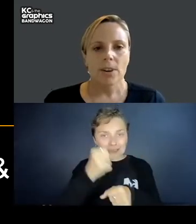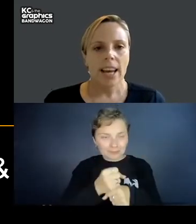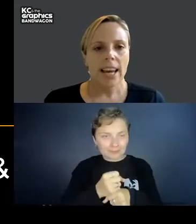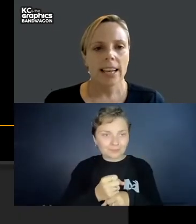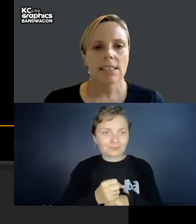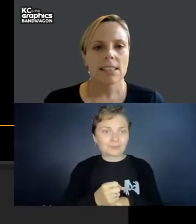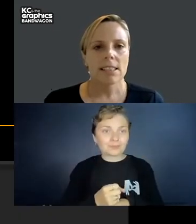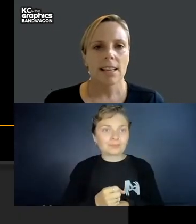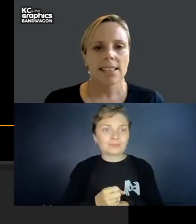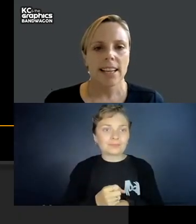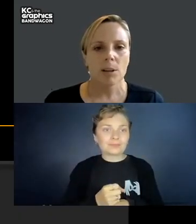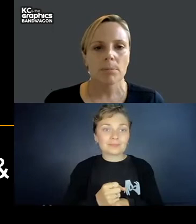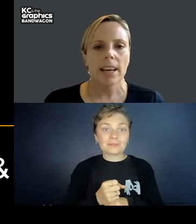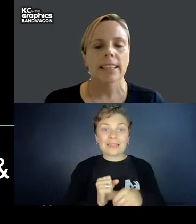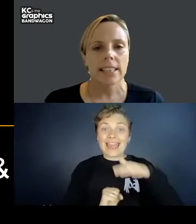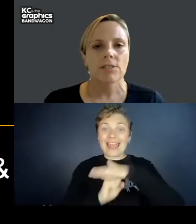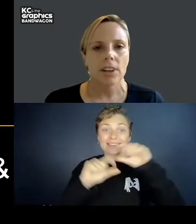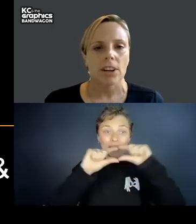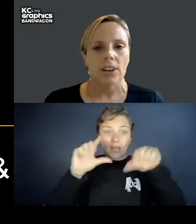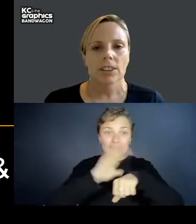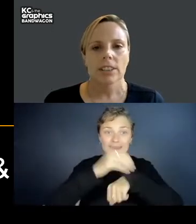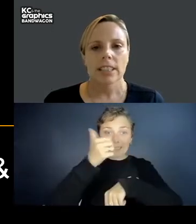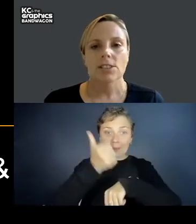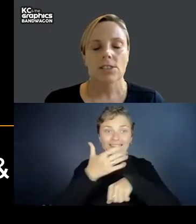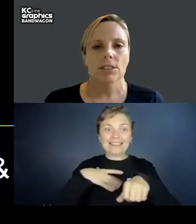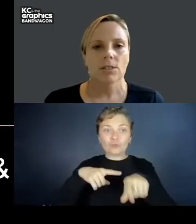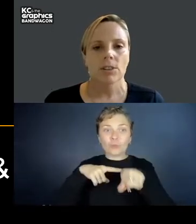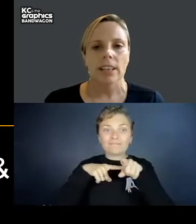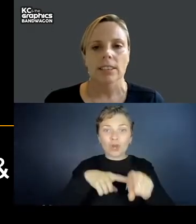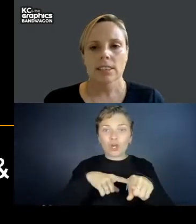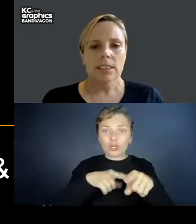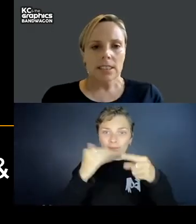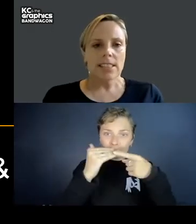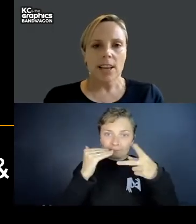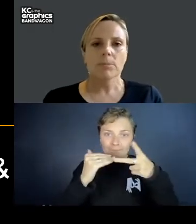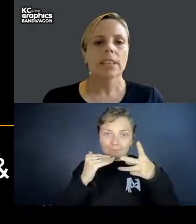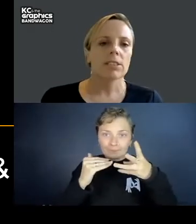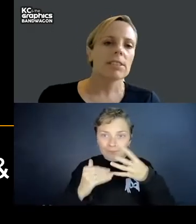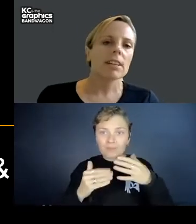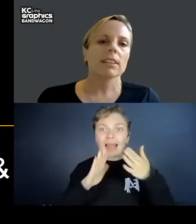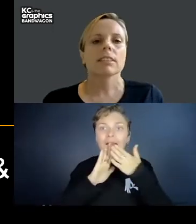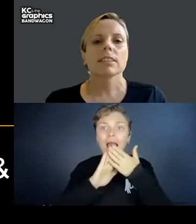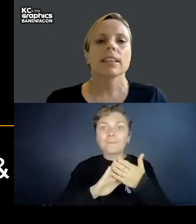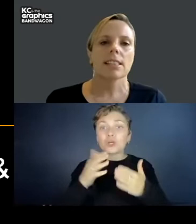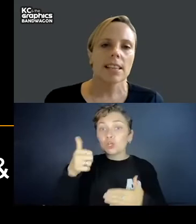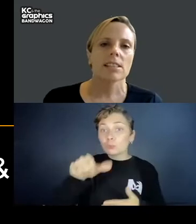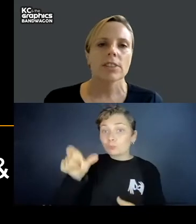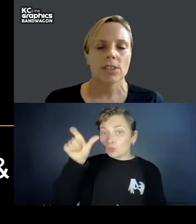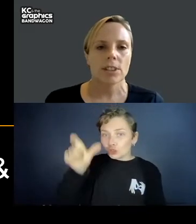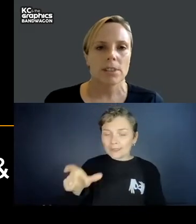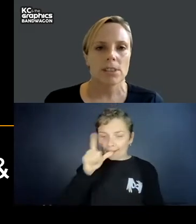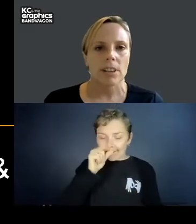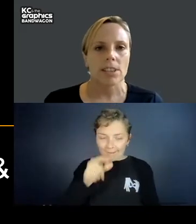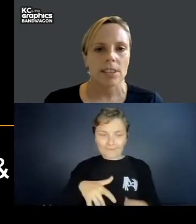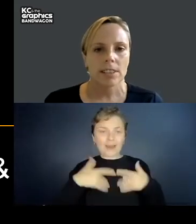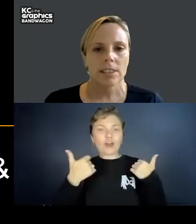So headers are set up and need to follow in a certain order to help the user get a sense of the